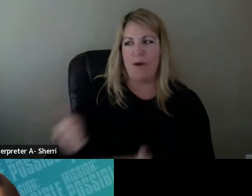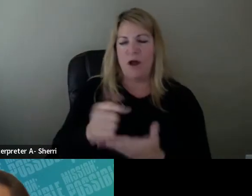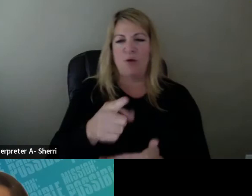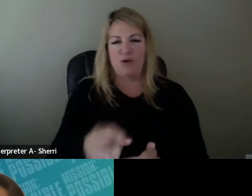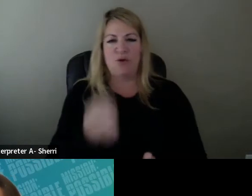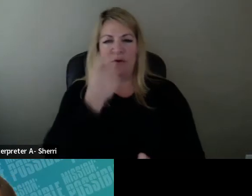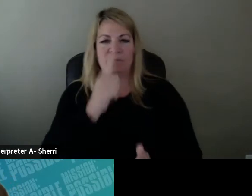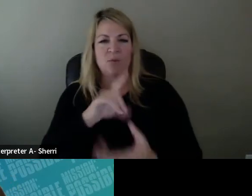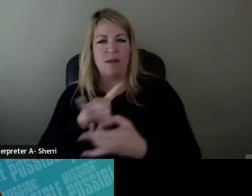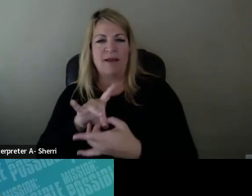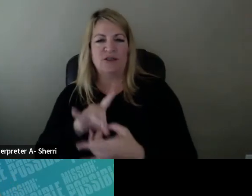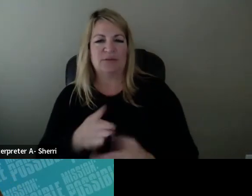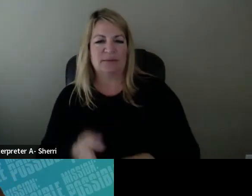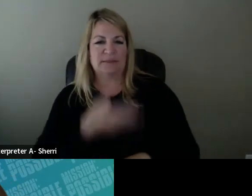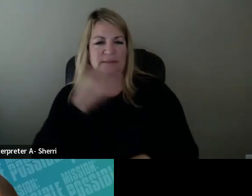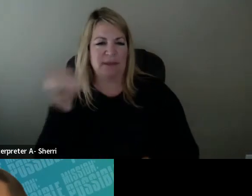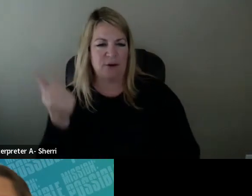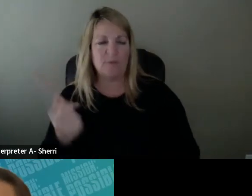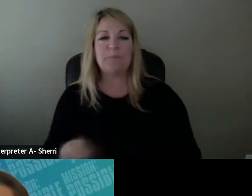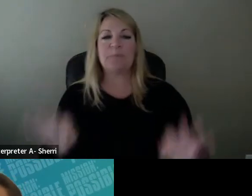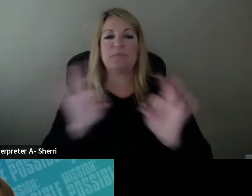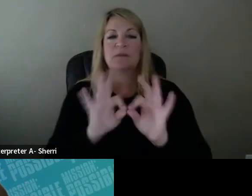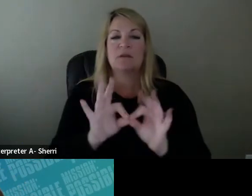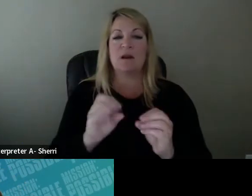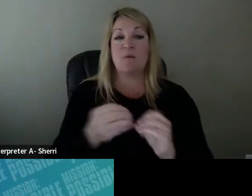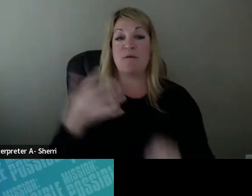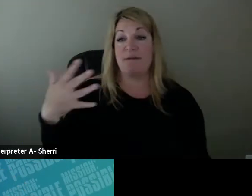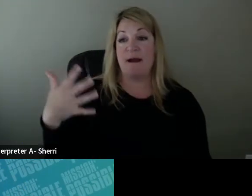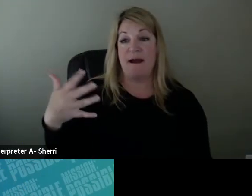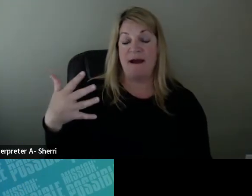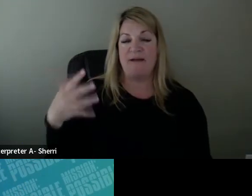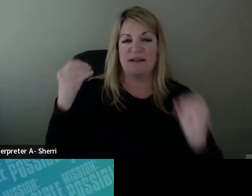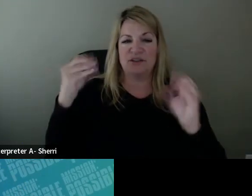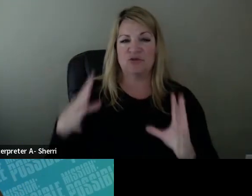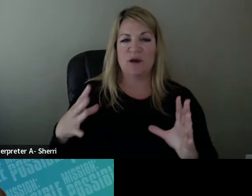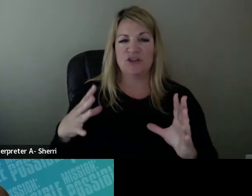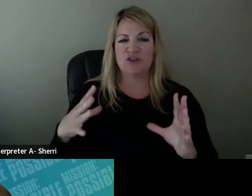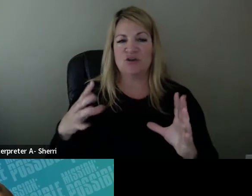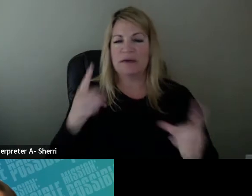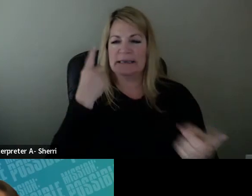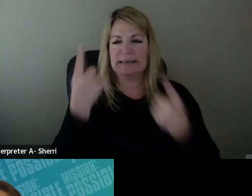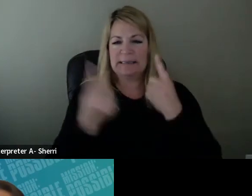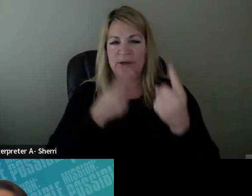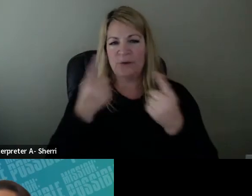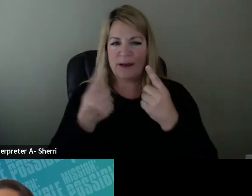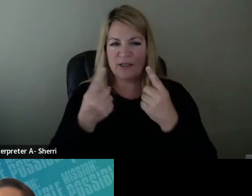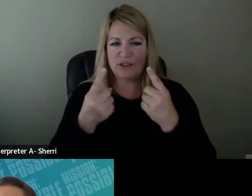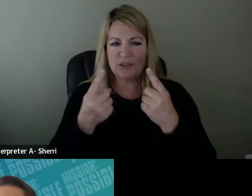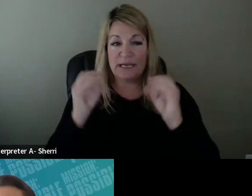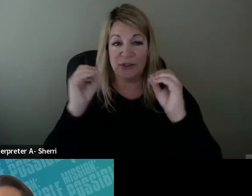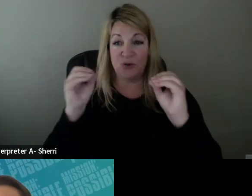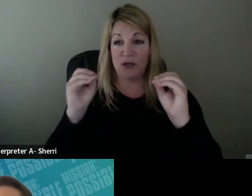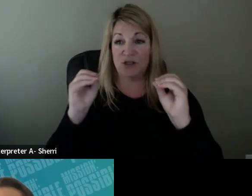relationships. Critical factor number 5 is instructional considerations. This is where our instructional leadership